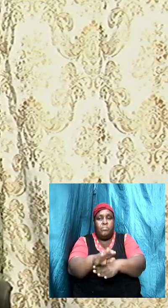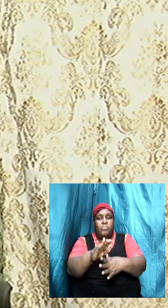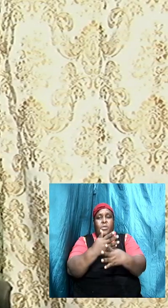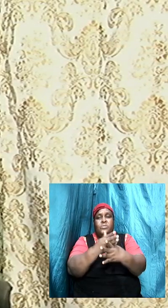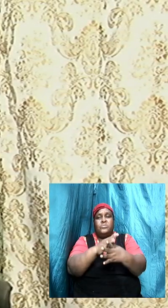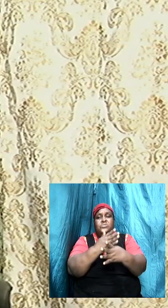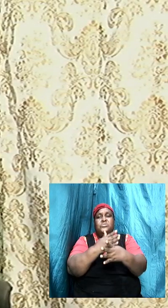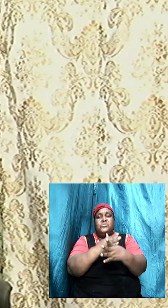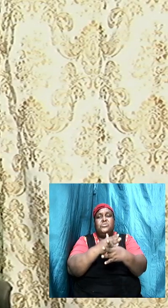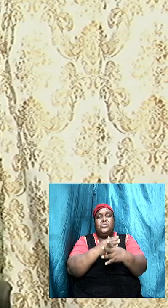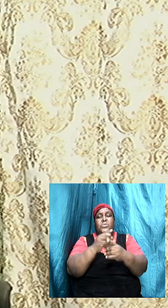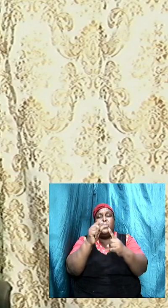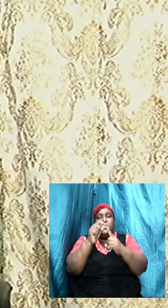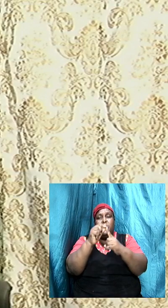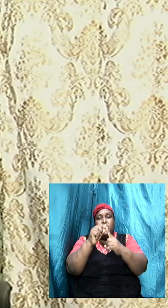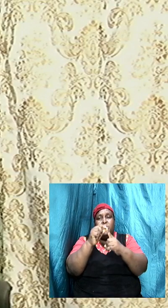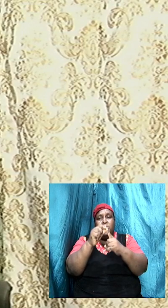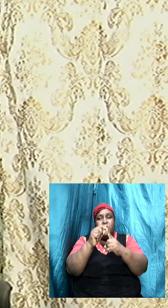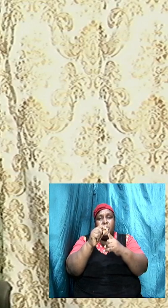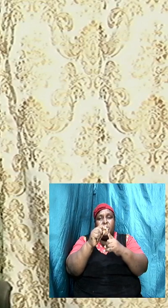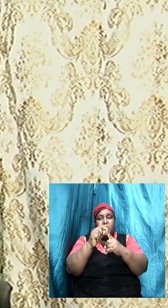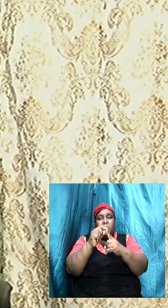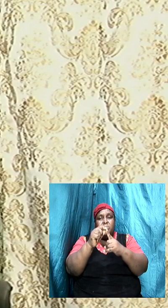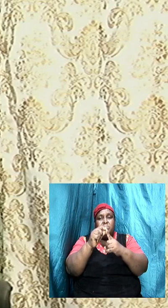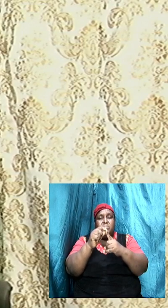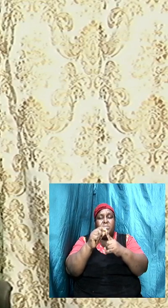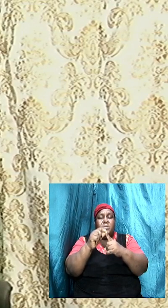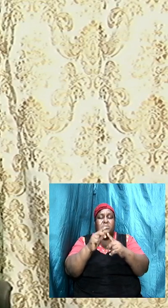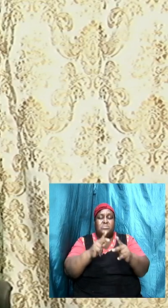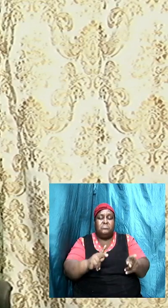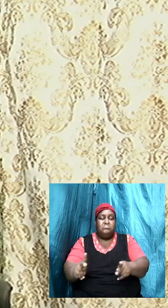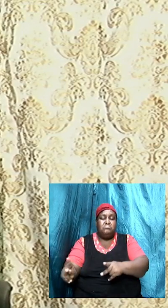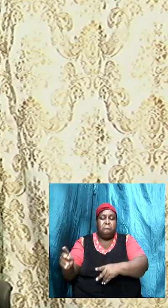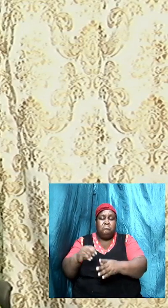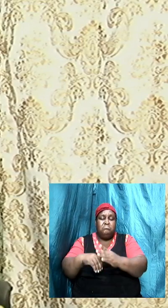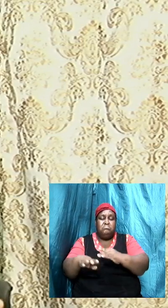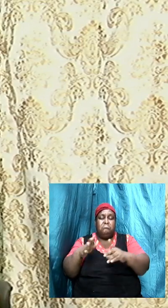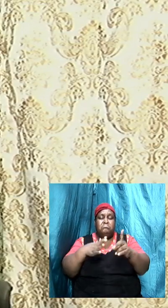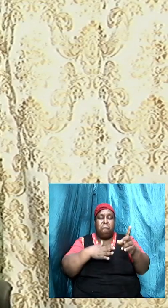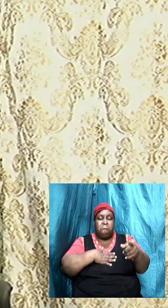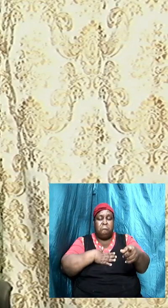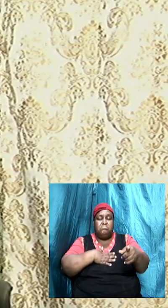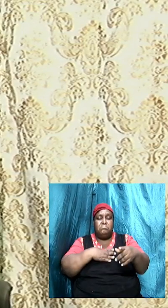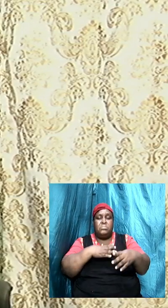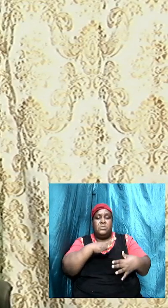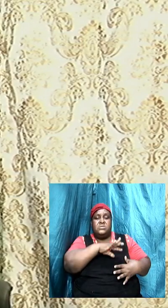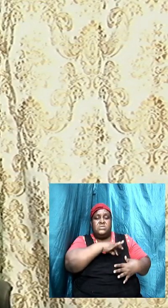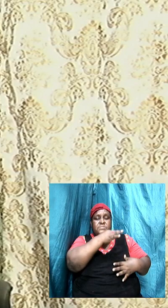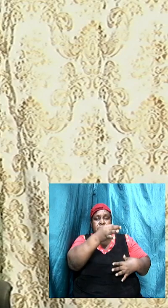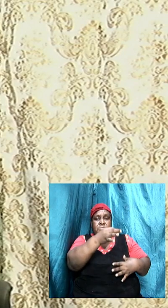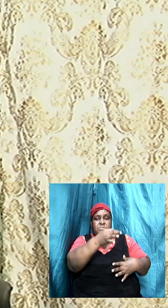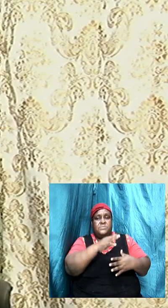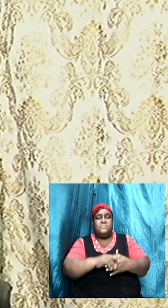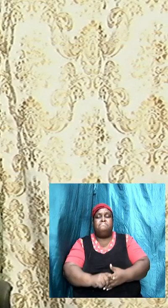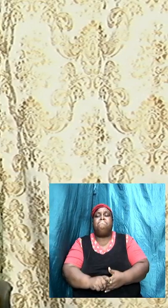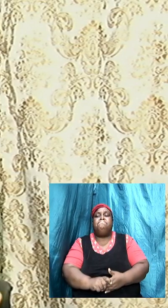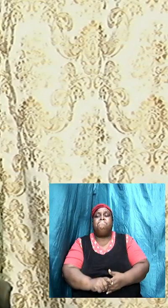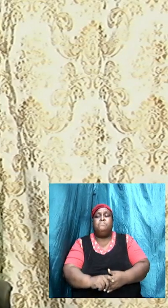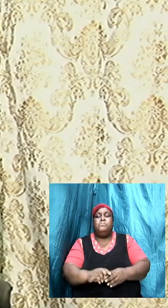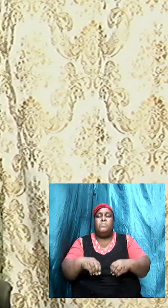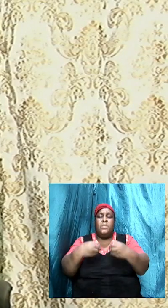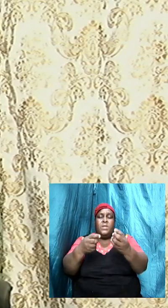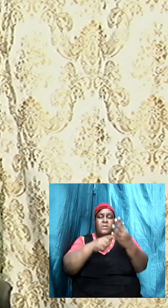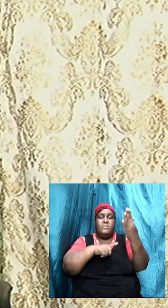in a little word that, you know, is resting on my spirit. And it's, you know, it's a good thing, you know. I give the